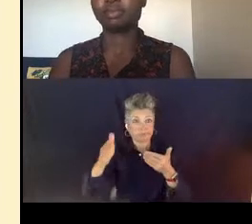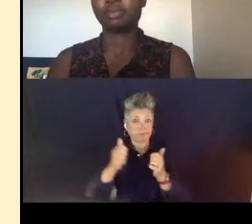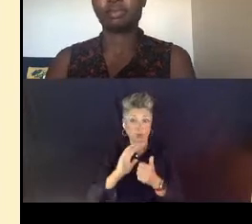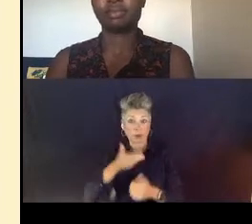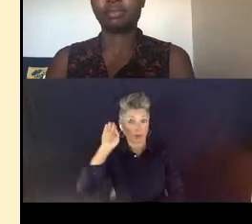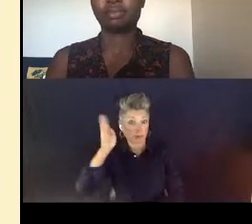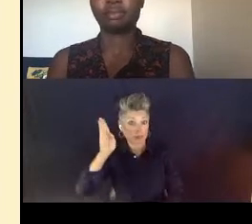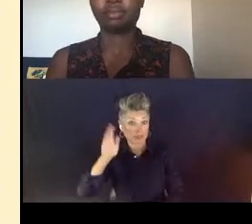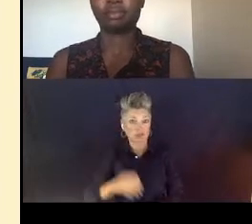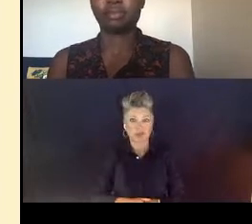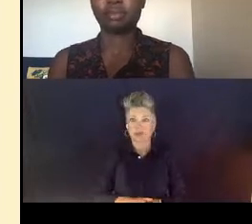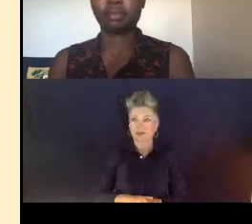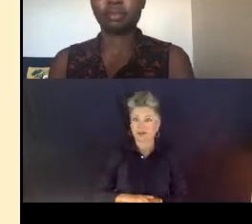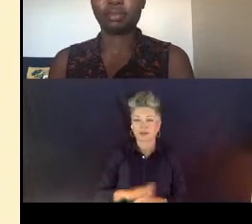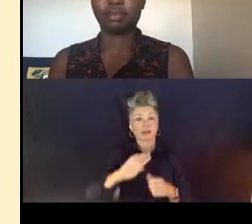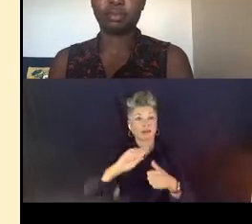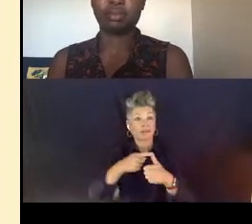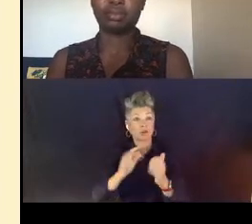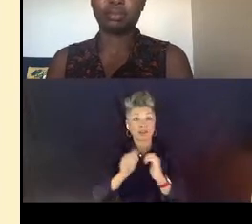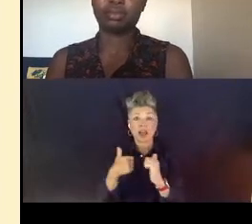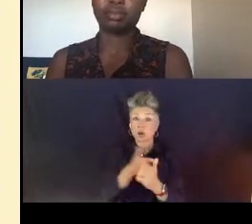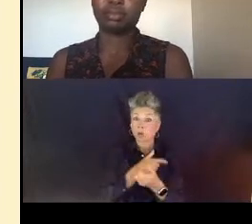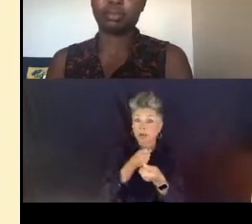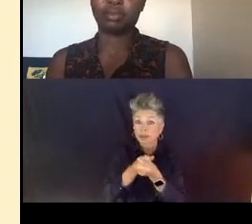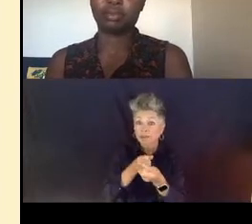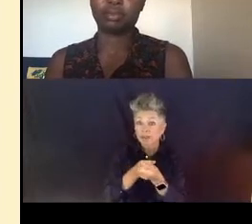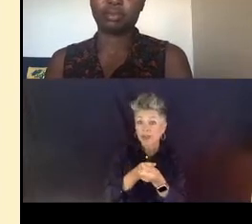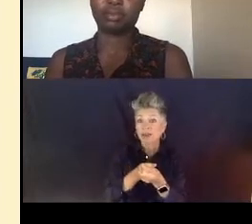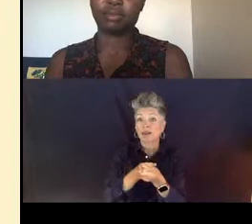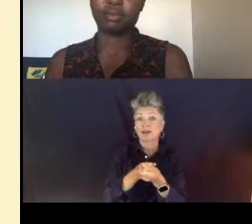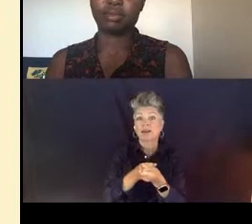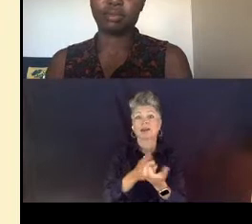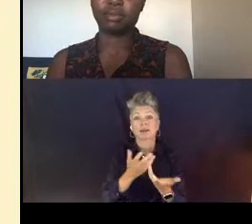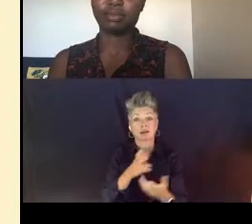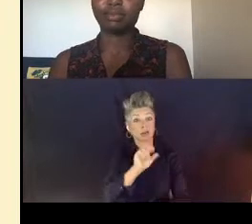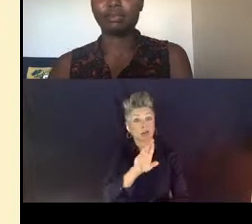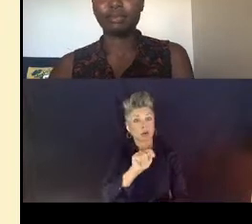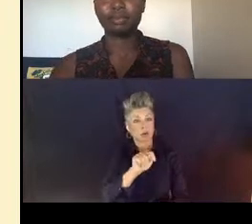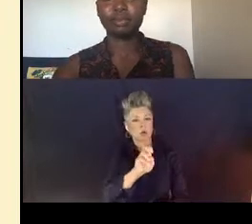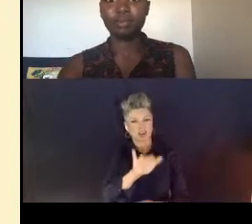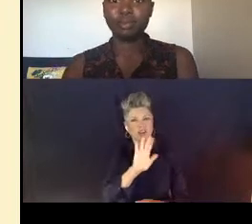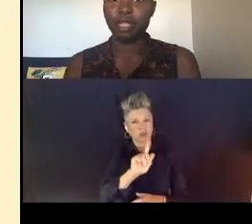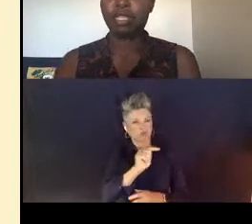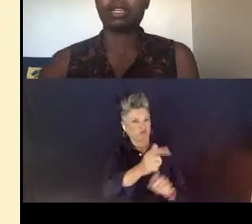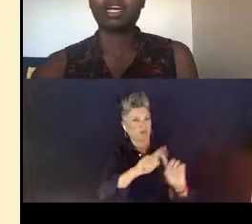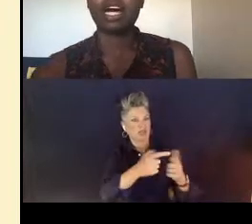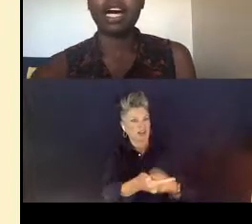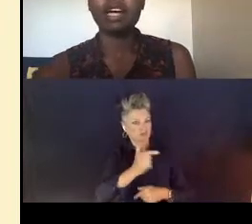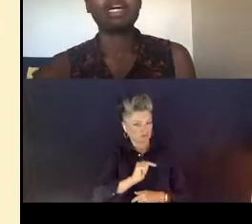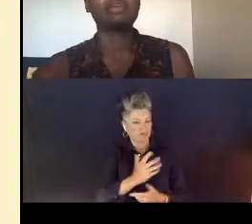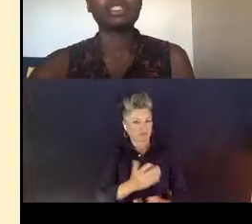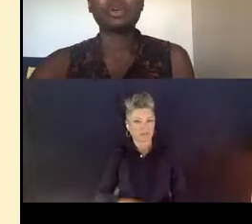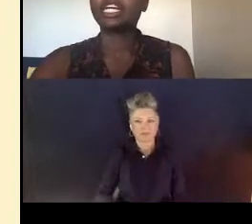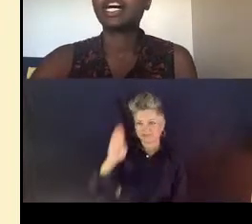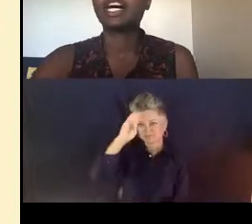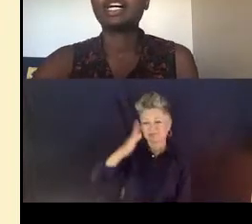first and foremost, how we advocate. I'm gonna let Courtney go first, and then I'll follow up. Hi, my